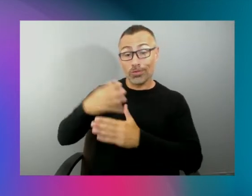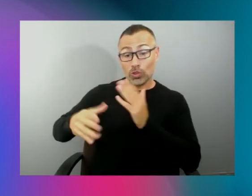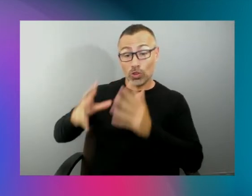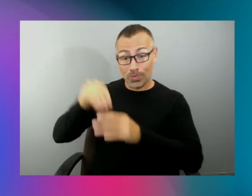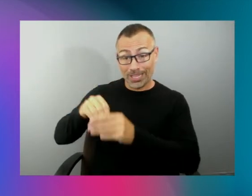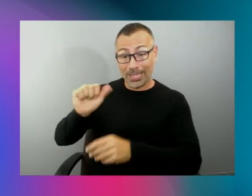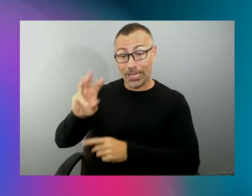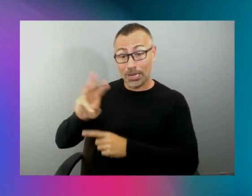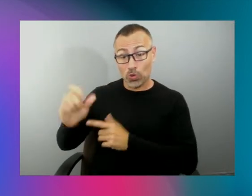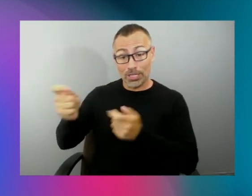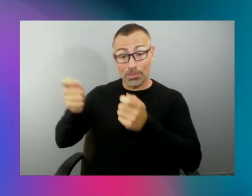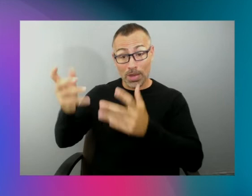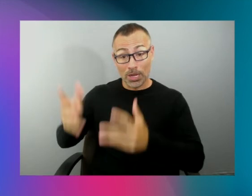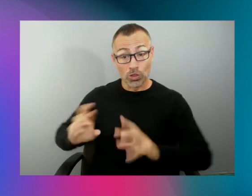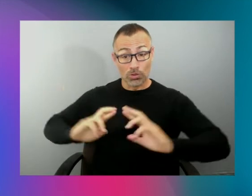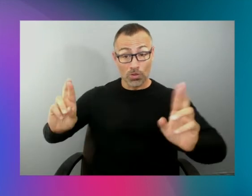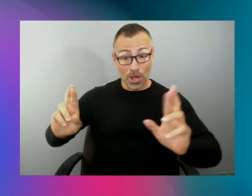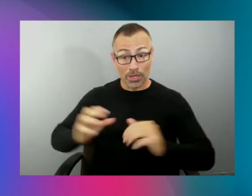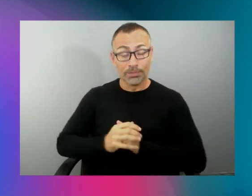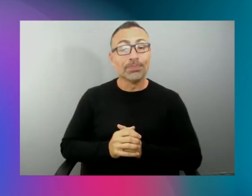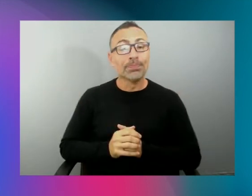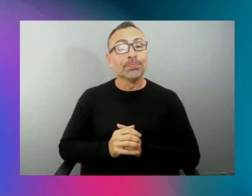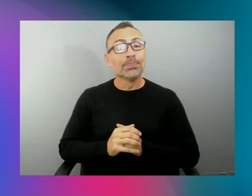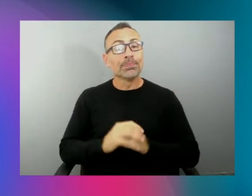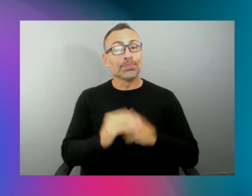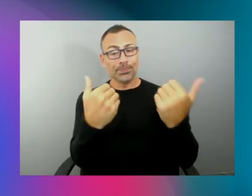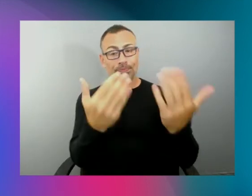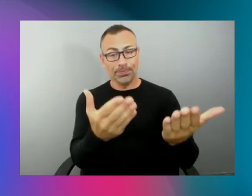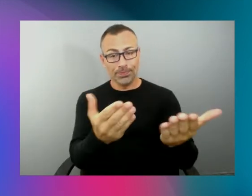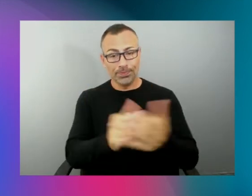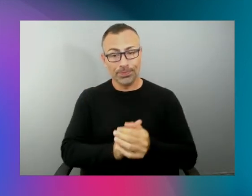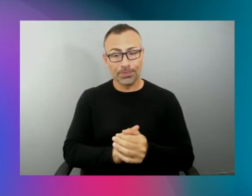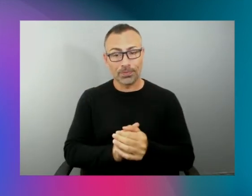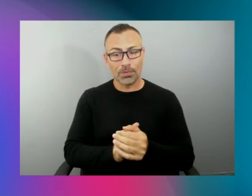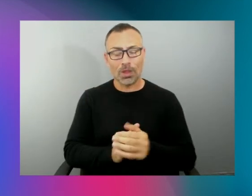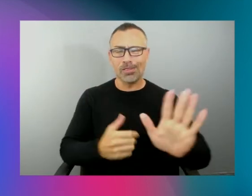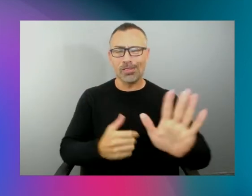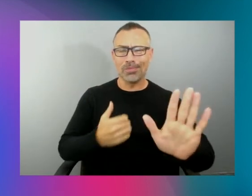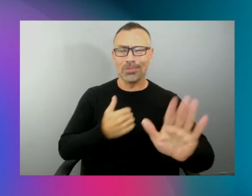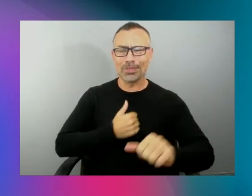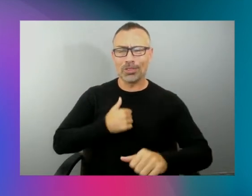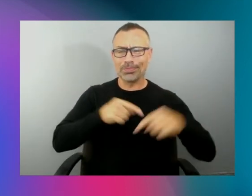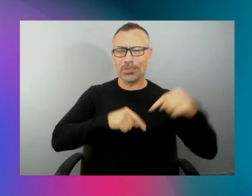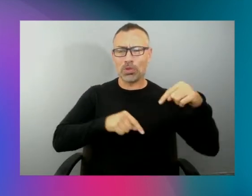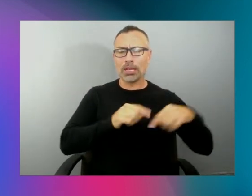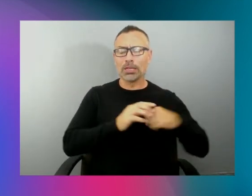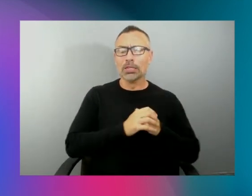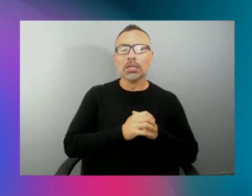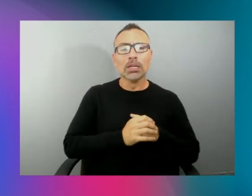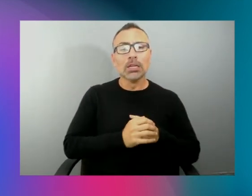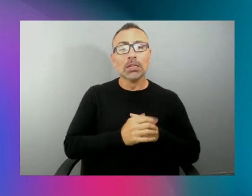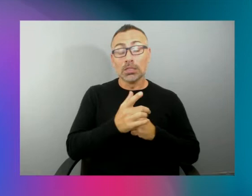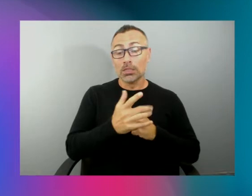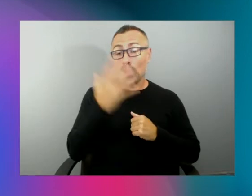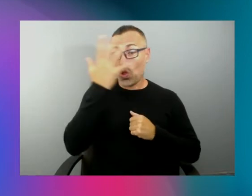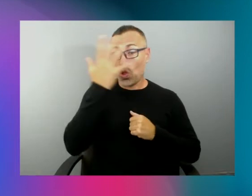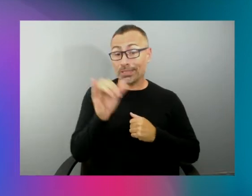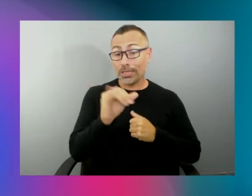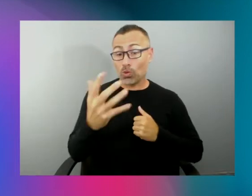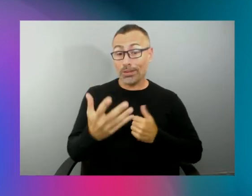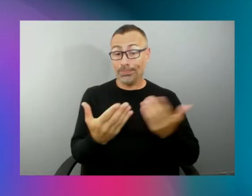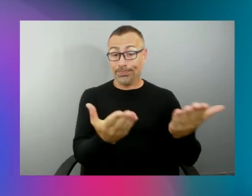This is how, let me go back. This is how it looks like when you create it. You have a